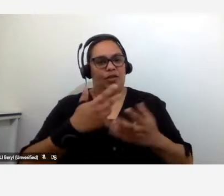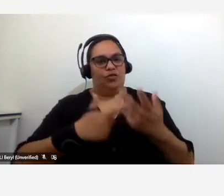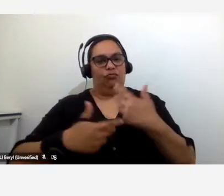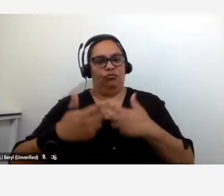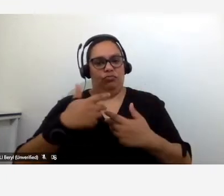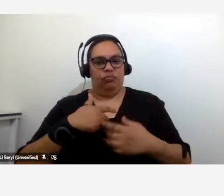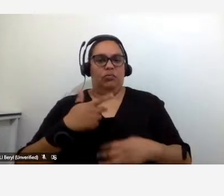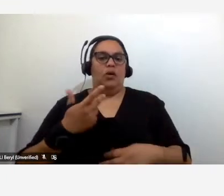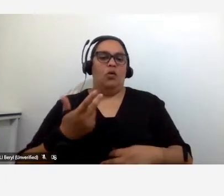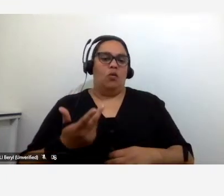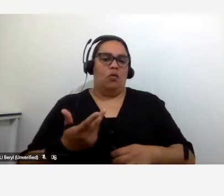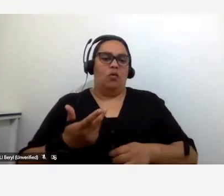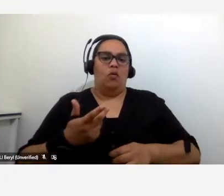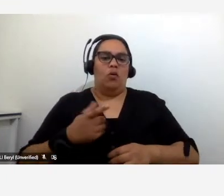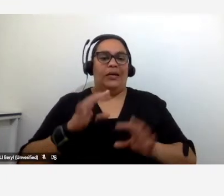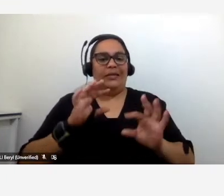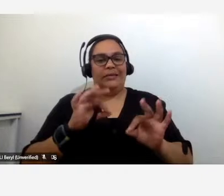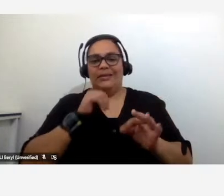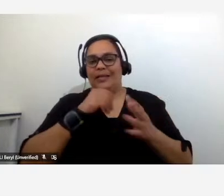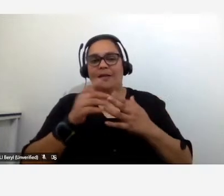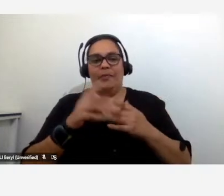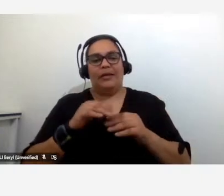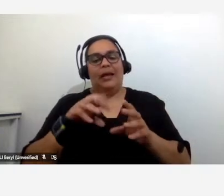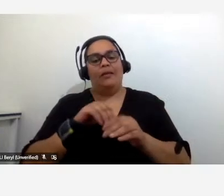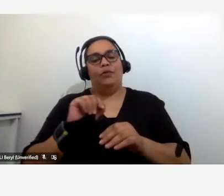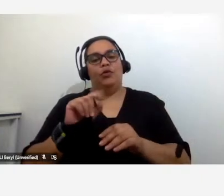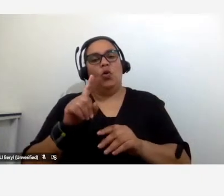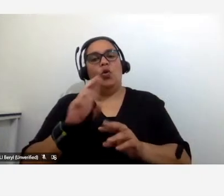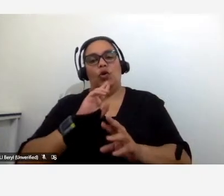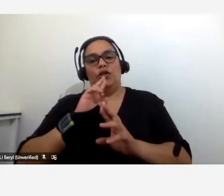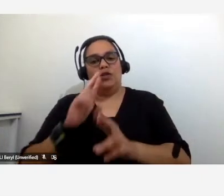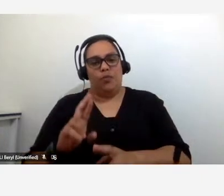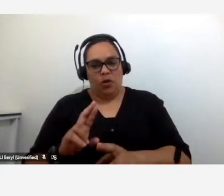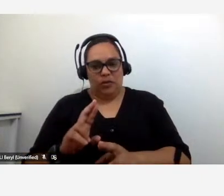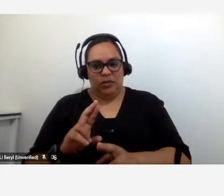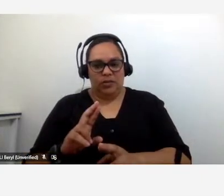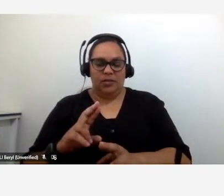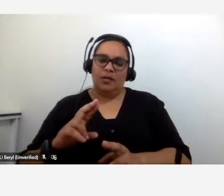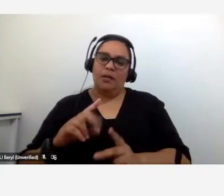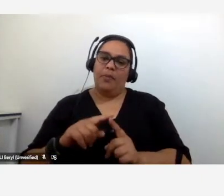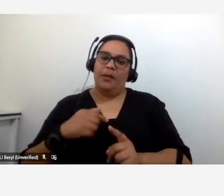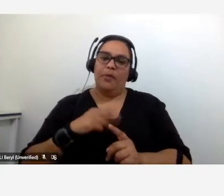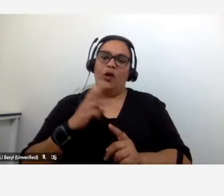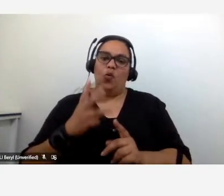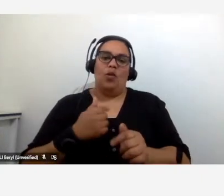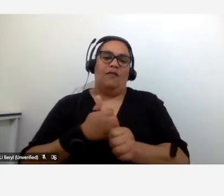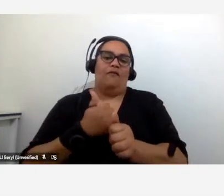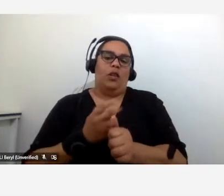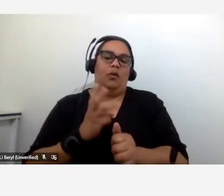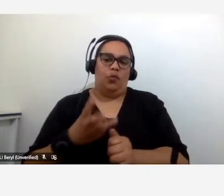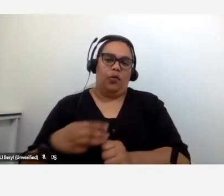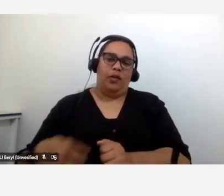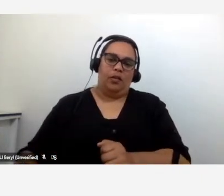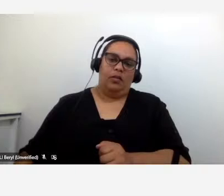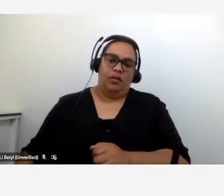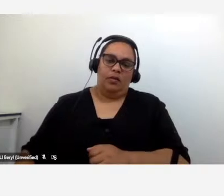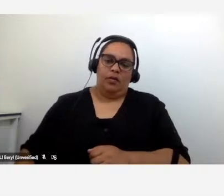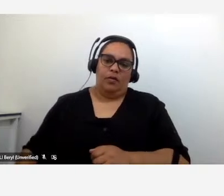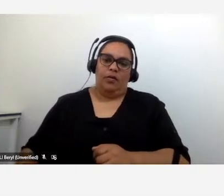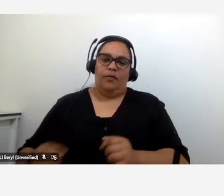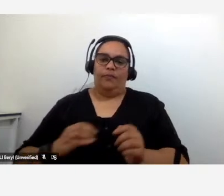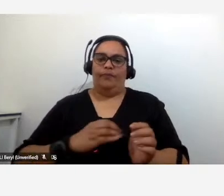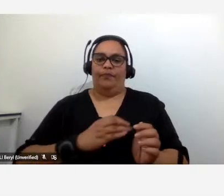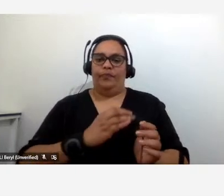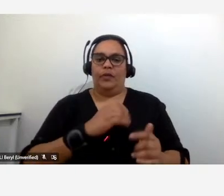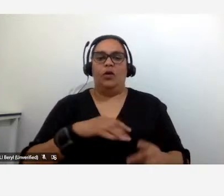And regardless of the question, of the response, I am going to make a follow-up through concrete work on the